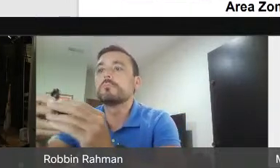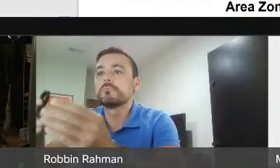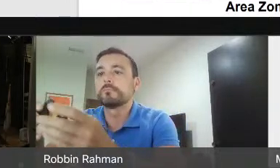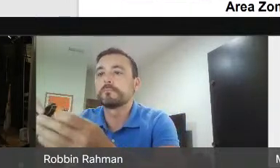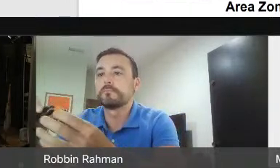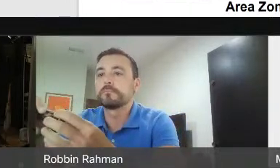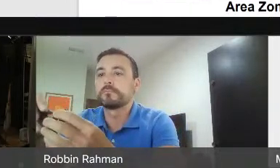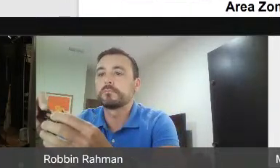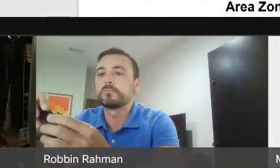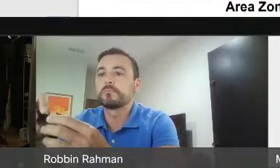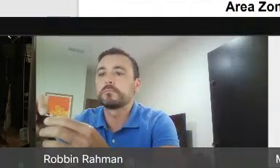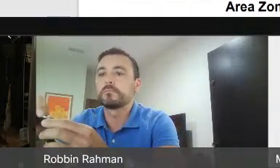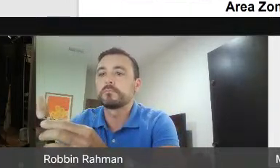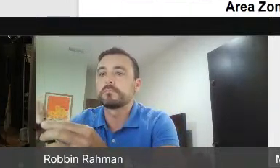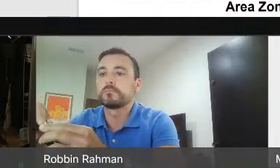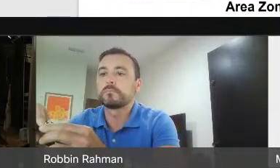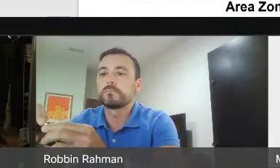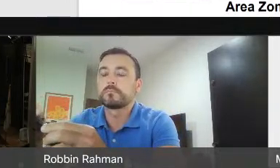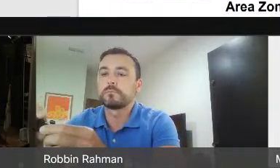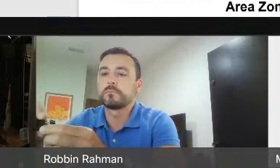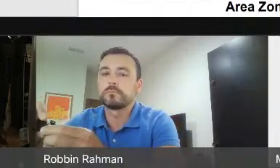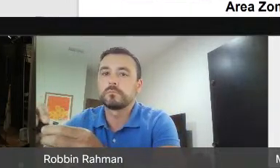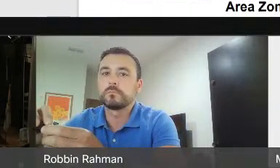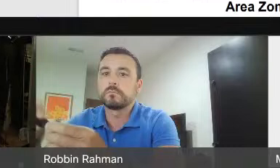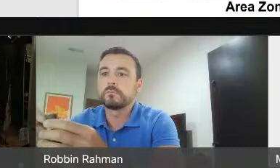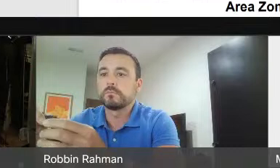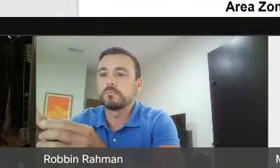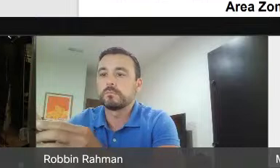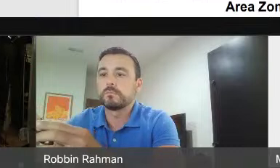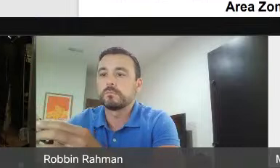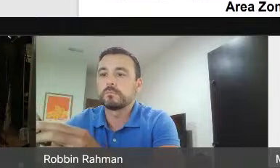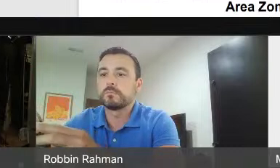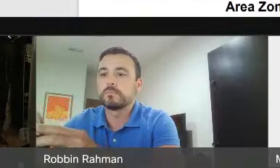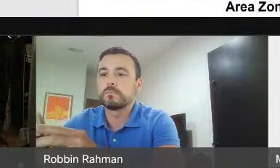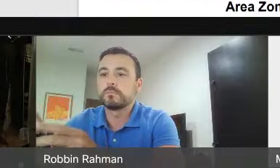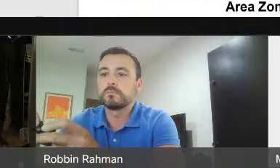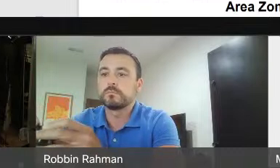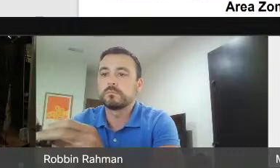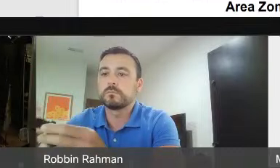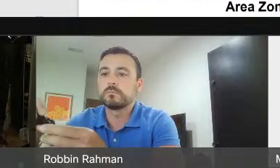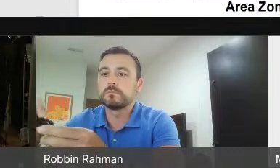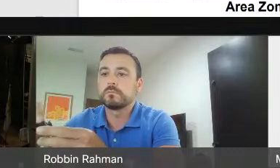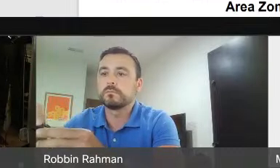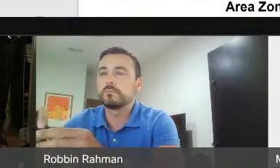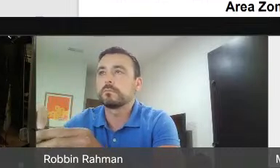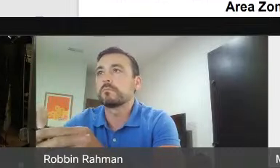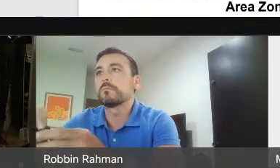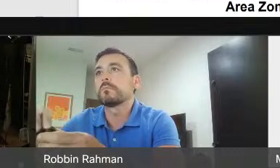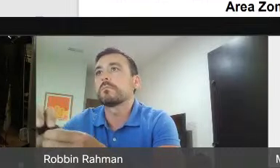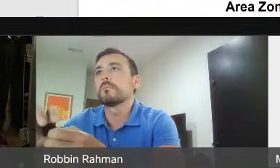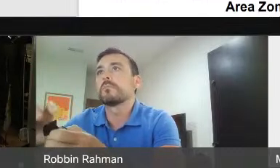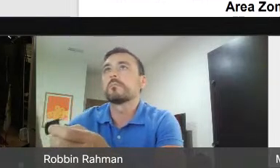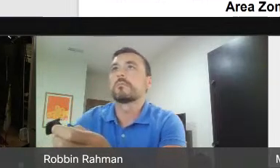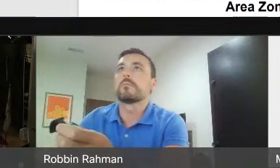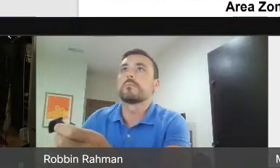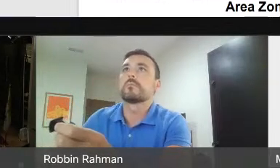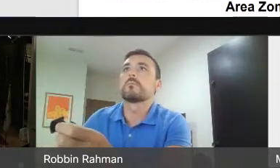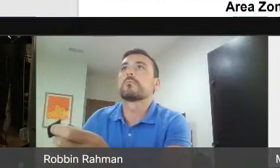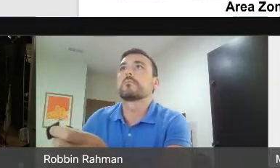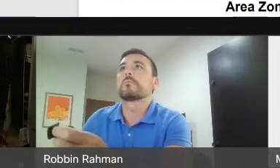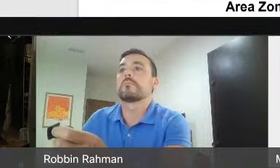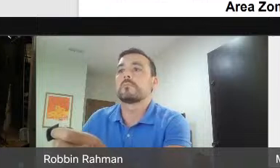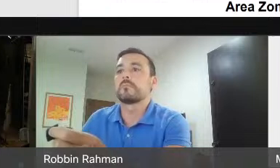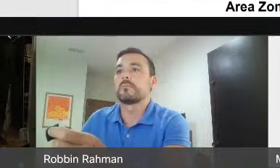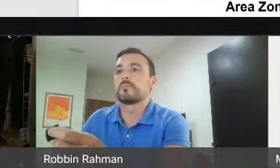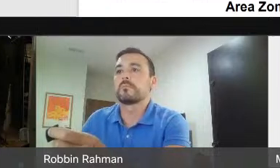Right. It's just the expansion of an Expansion. existing church. If I can say this, I am extremely familiar with that church. The church I pastor is not